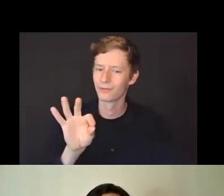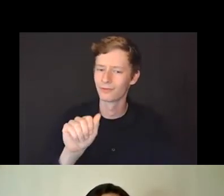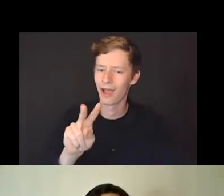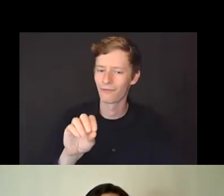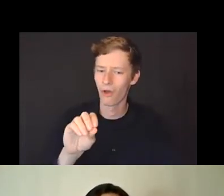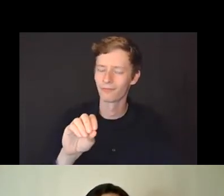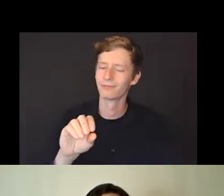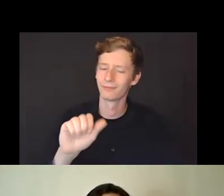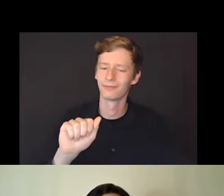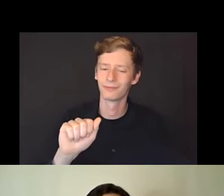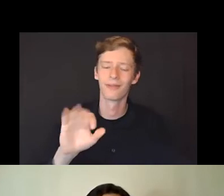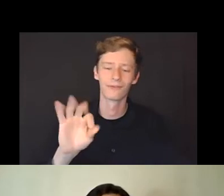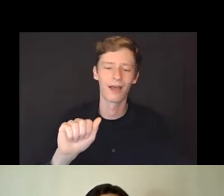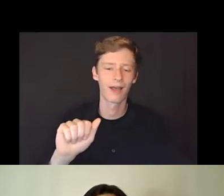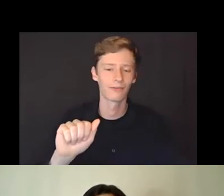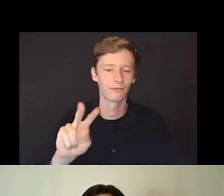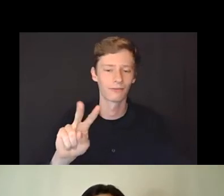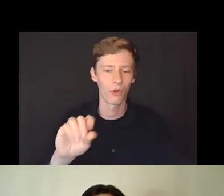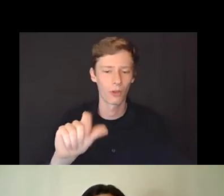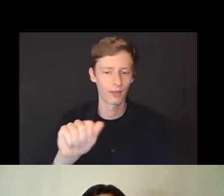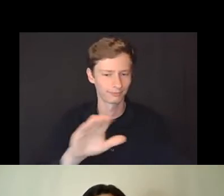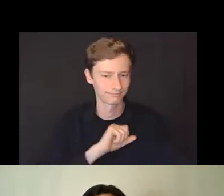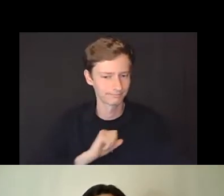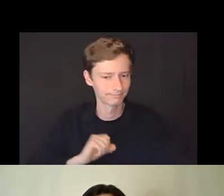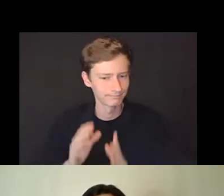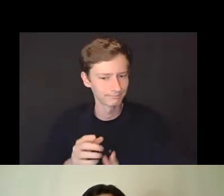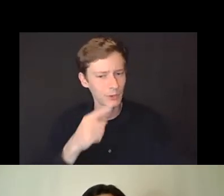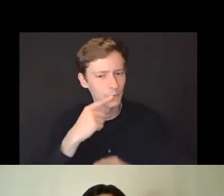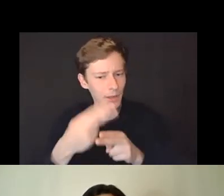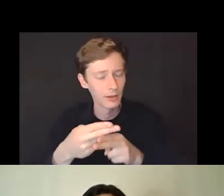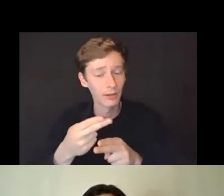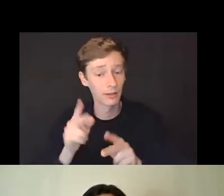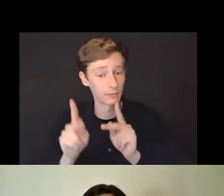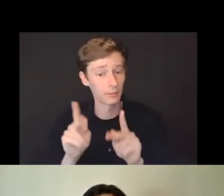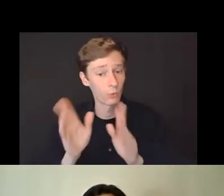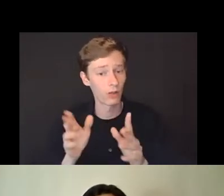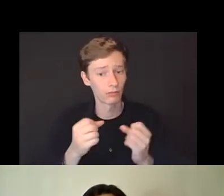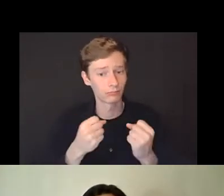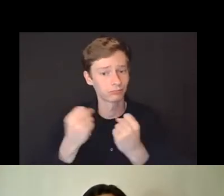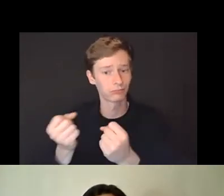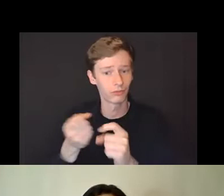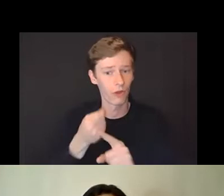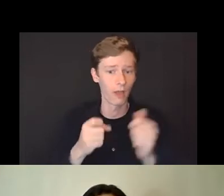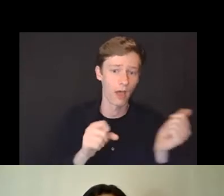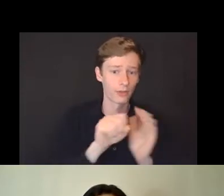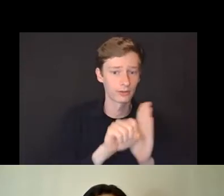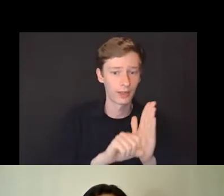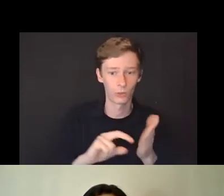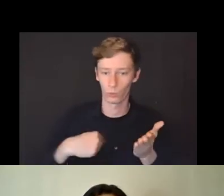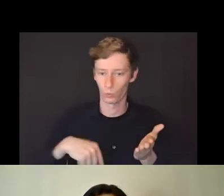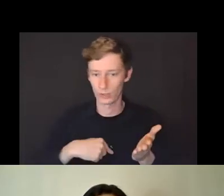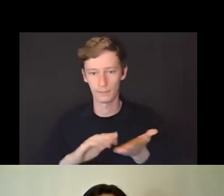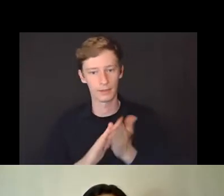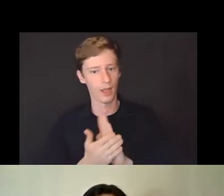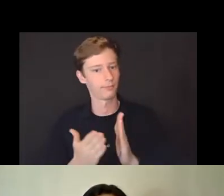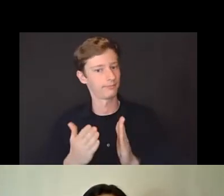you know, folks will be coming, and our abortion funders alluded to this as well, that folks will be coming out of state. Like, we are a shining star in the South for abortion